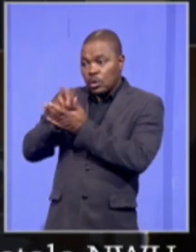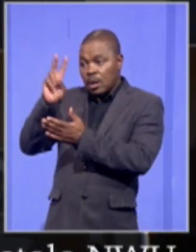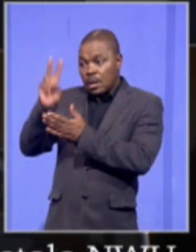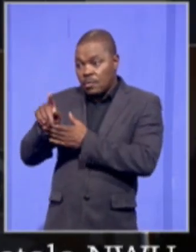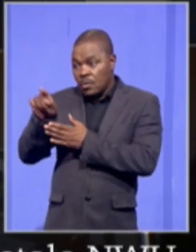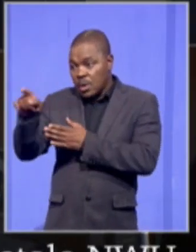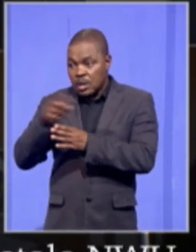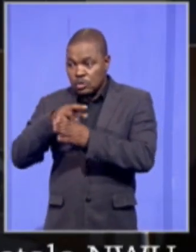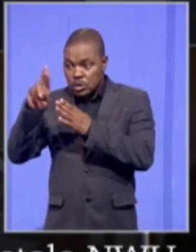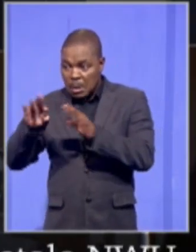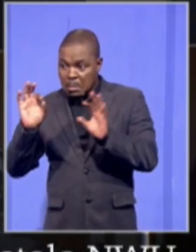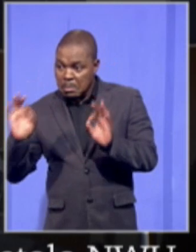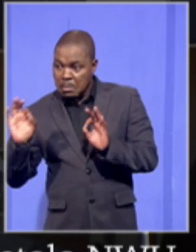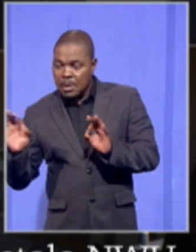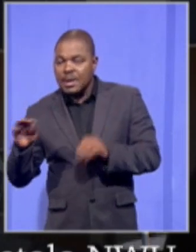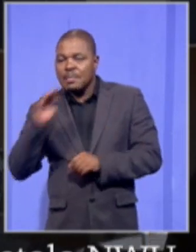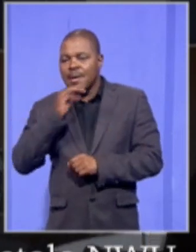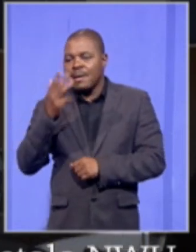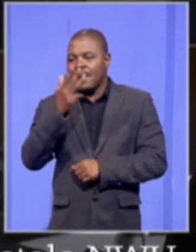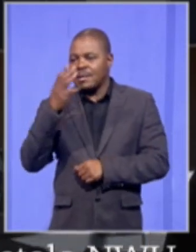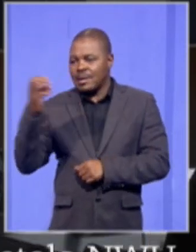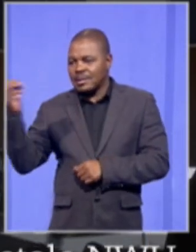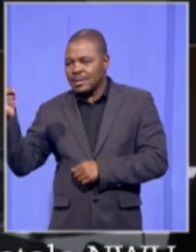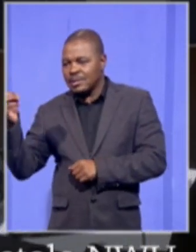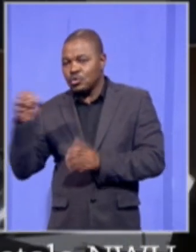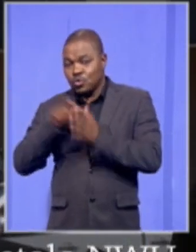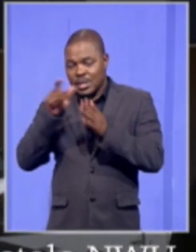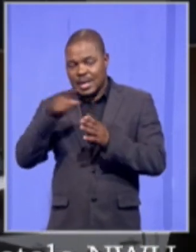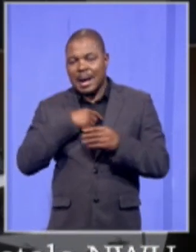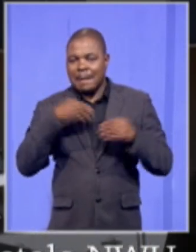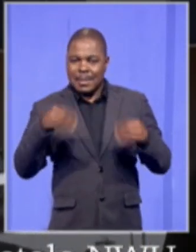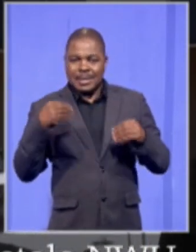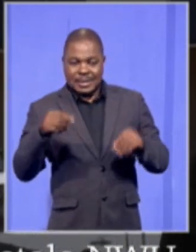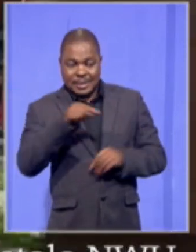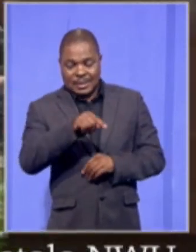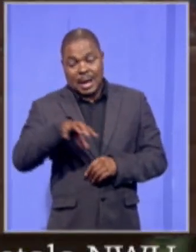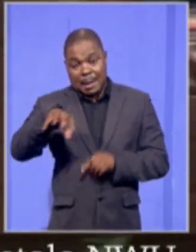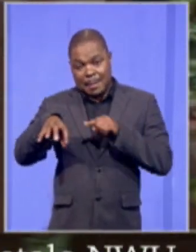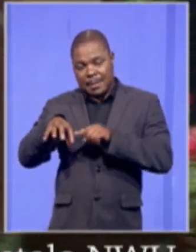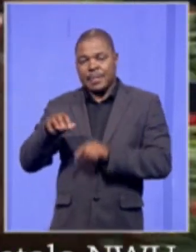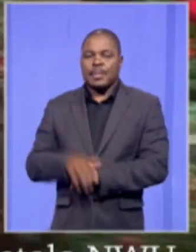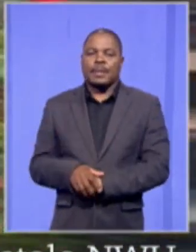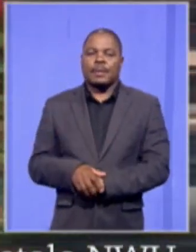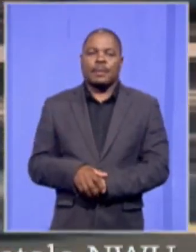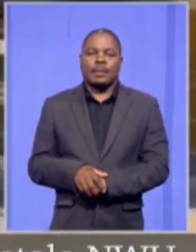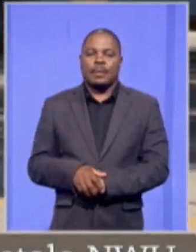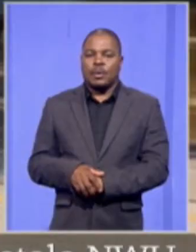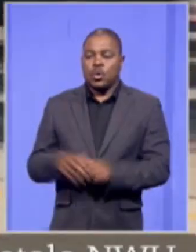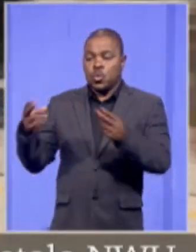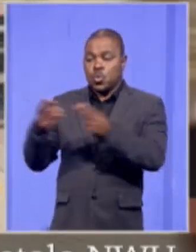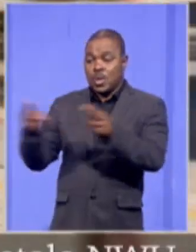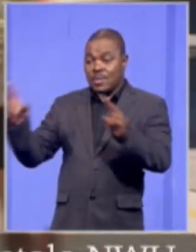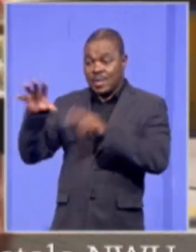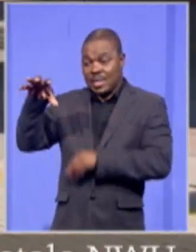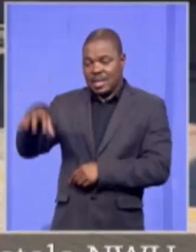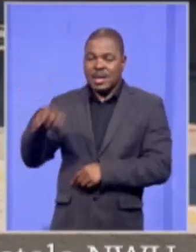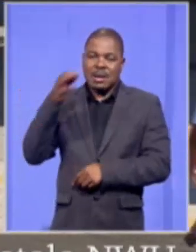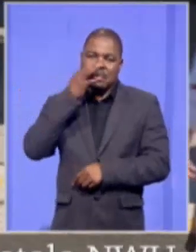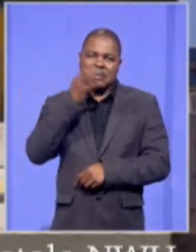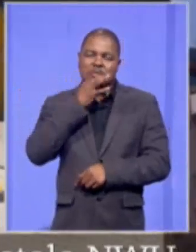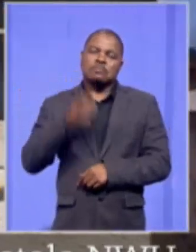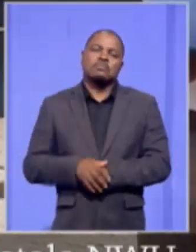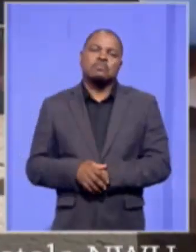criteria, those are those 900 that we are still busy with, specifically on this campus. Setheo sa re ga jana se mo motlhaleng wa go thusa